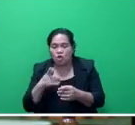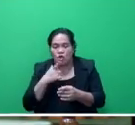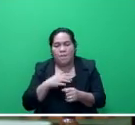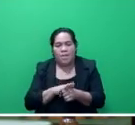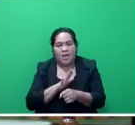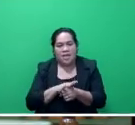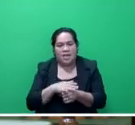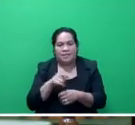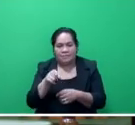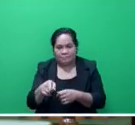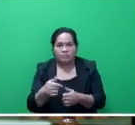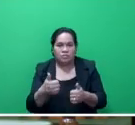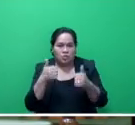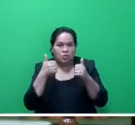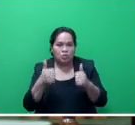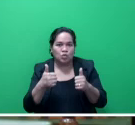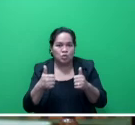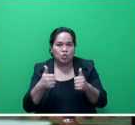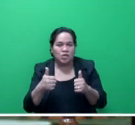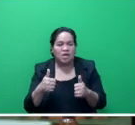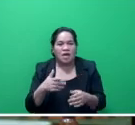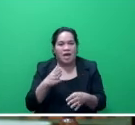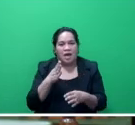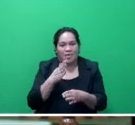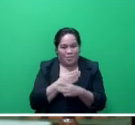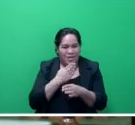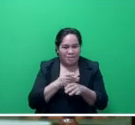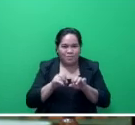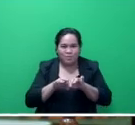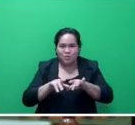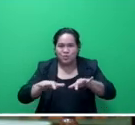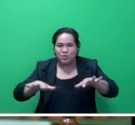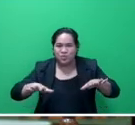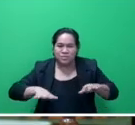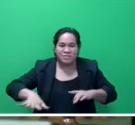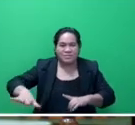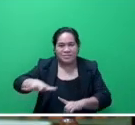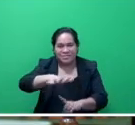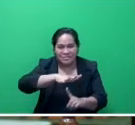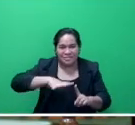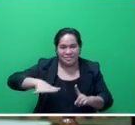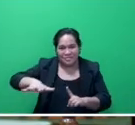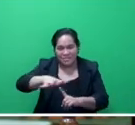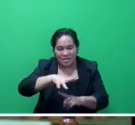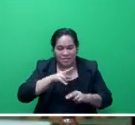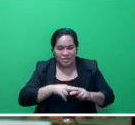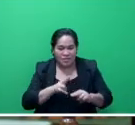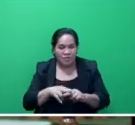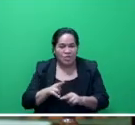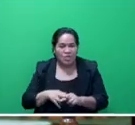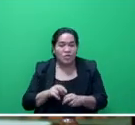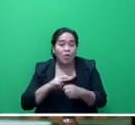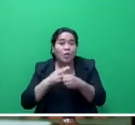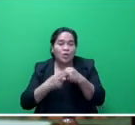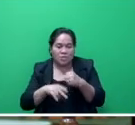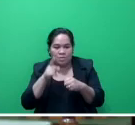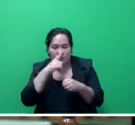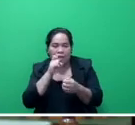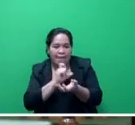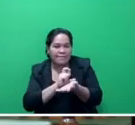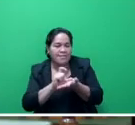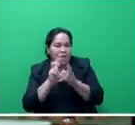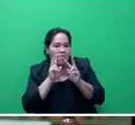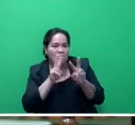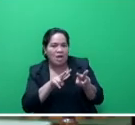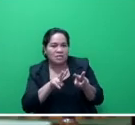nationwide. Wailesi has changed the game for mobile accessibility in Fiji, putting news and entertainment television in the palms and pockets of